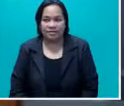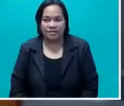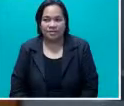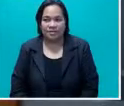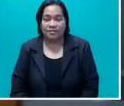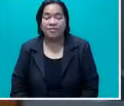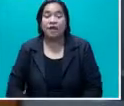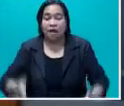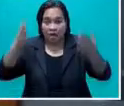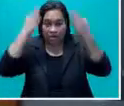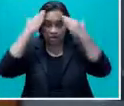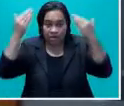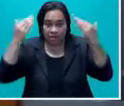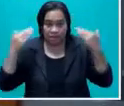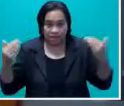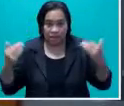Honorable Speaker,